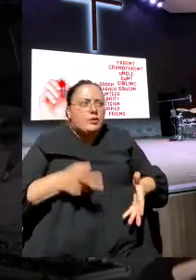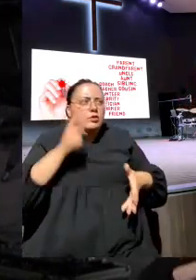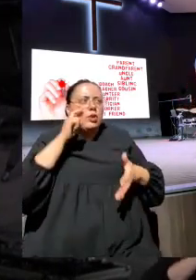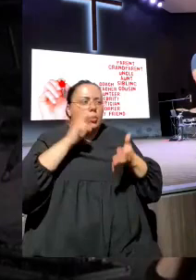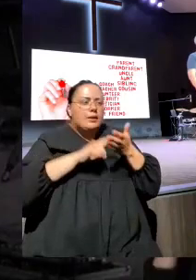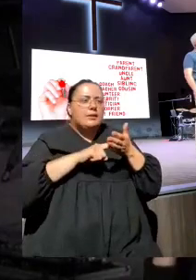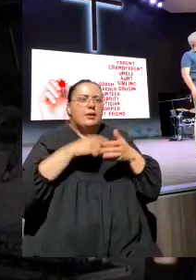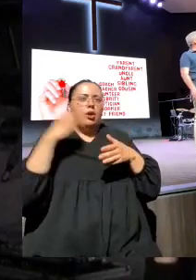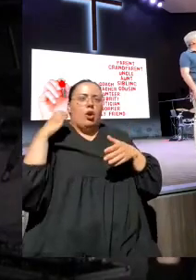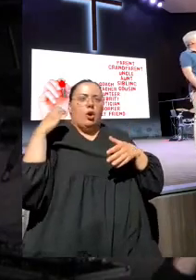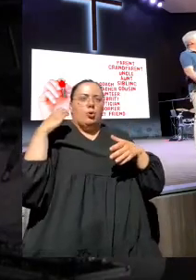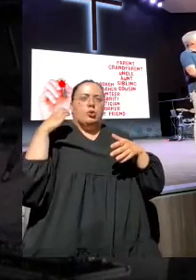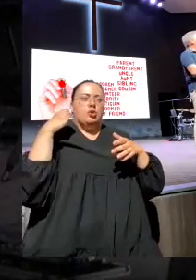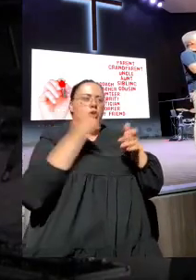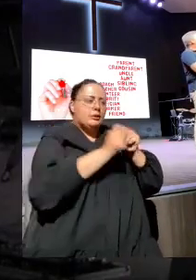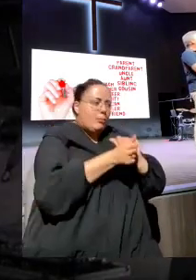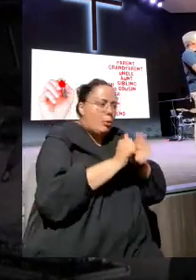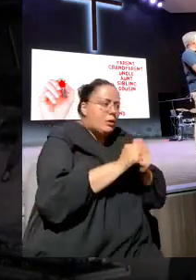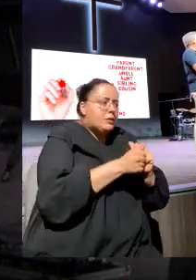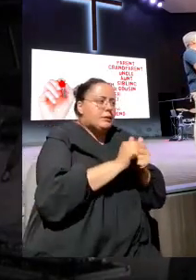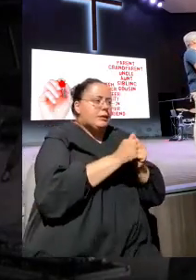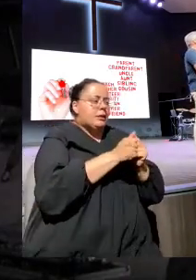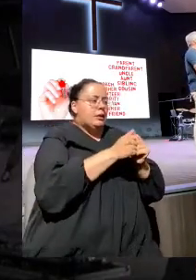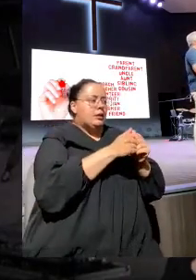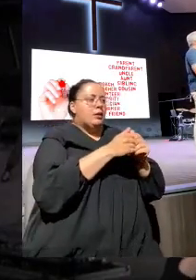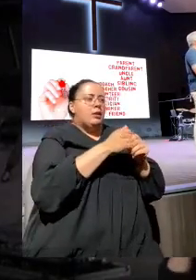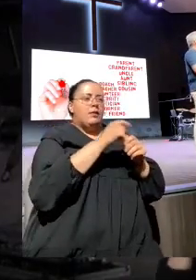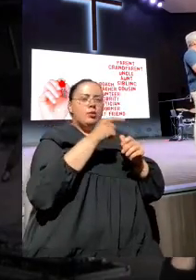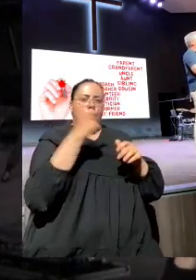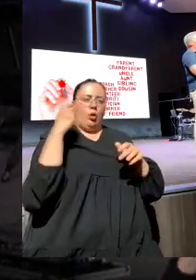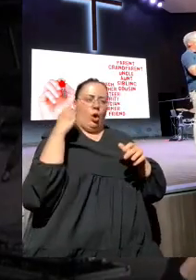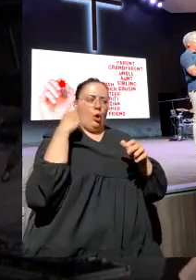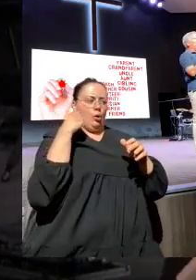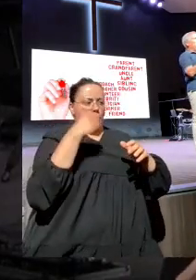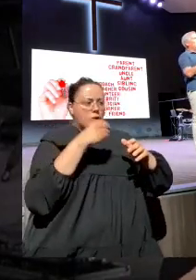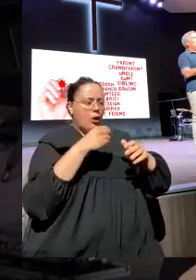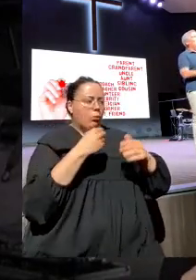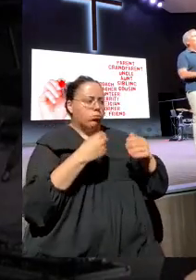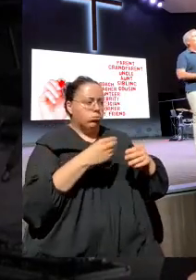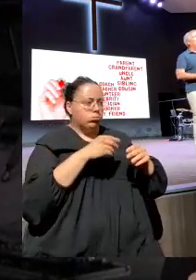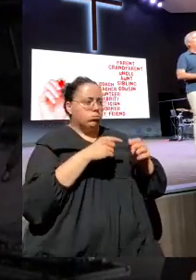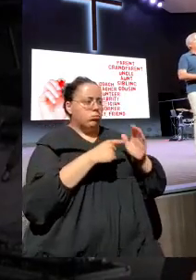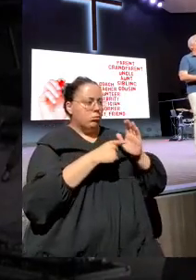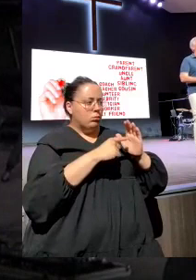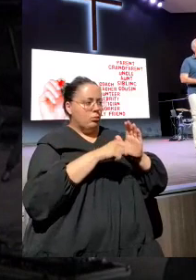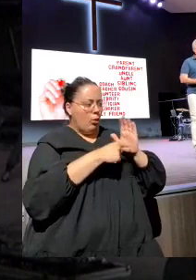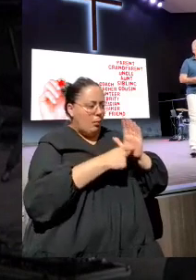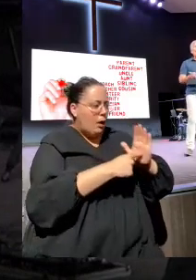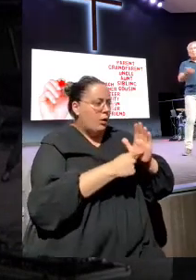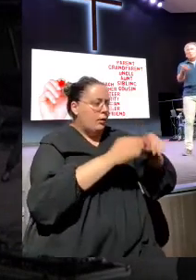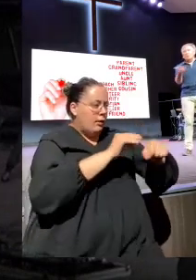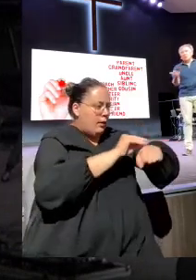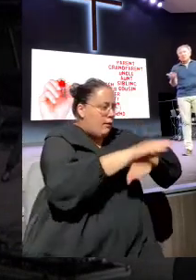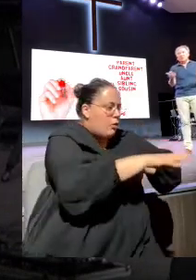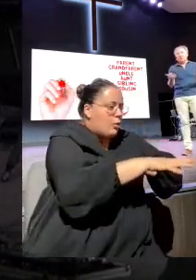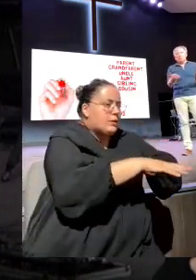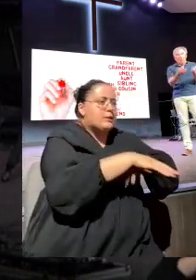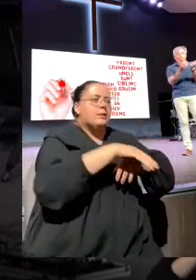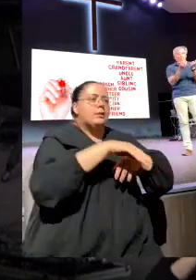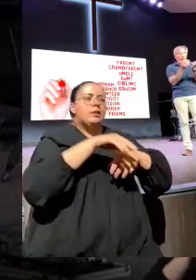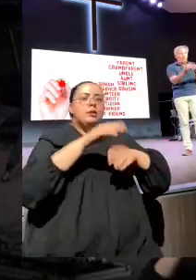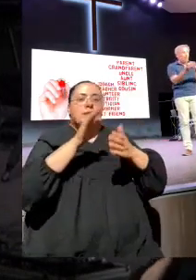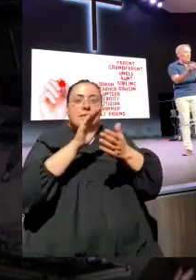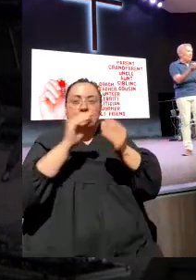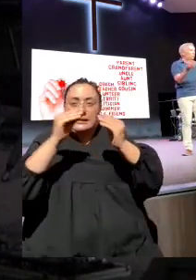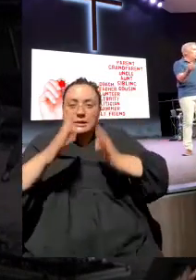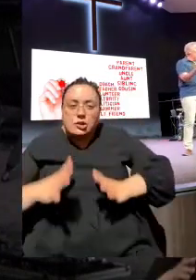a volunteer in the community? You were in a nonprofit exercise and this volunteer influenced you. Celebrities. Why do